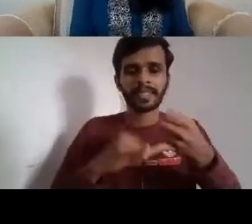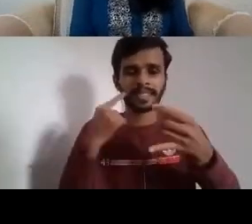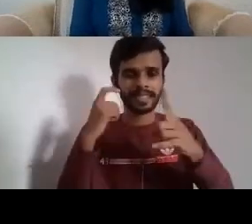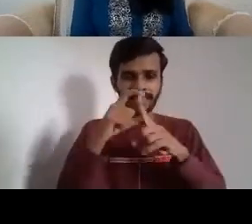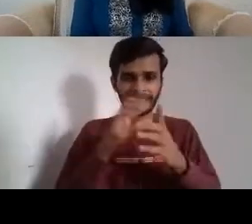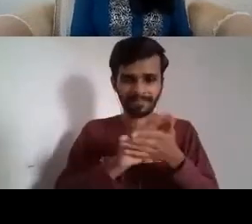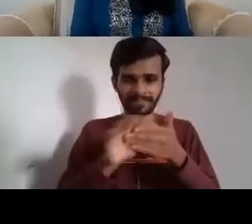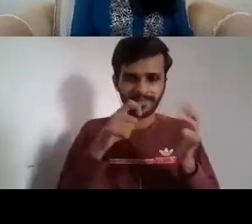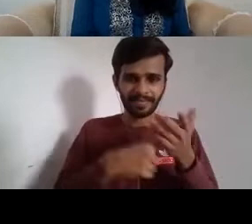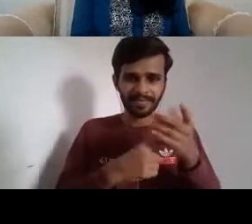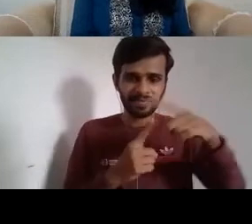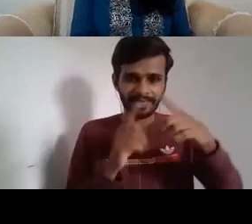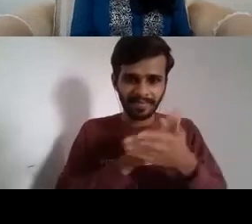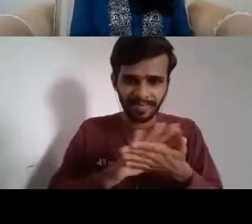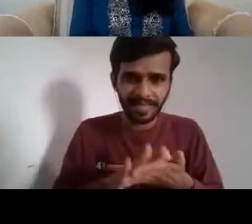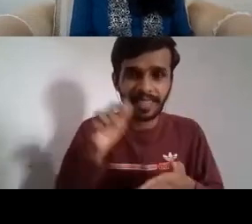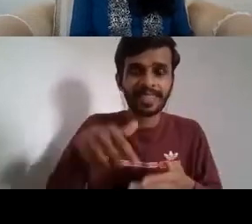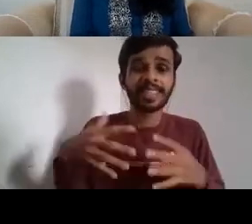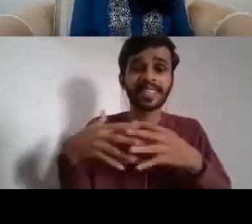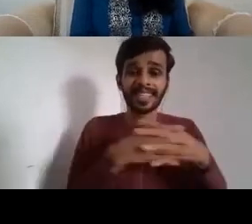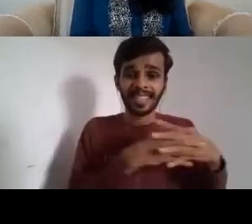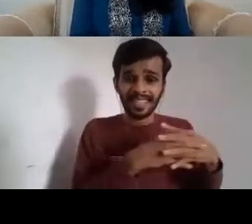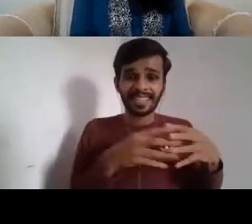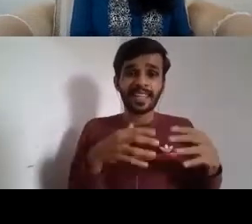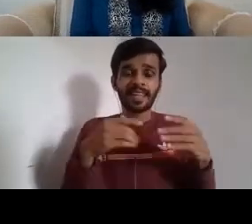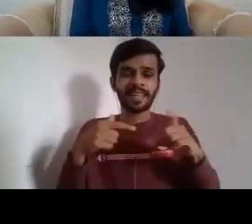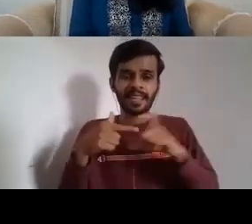part of East Meets West at the UN.